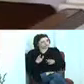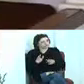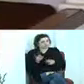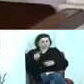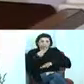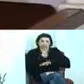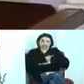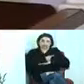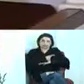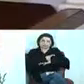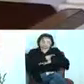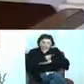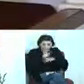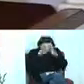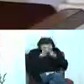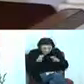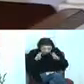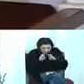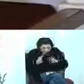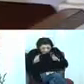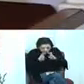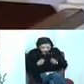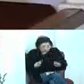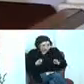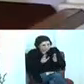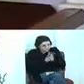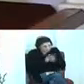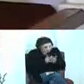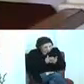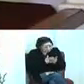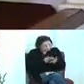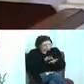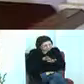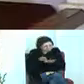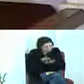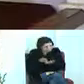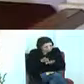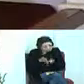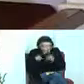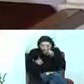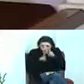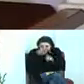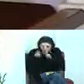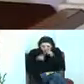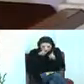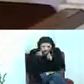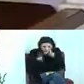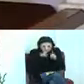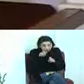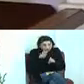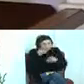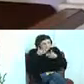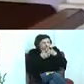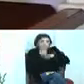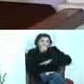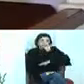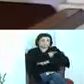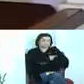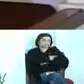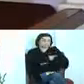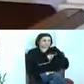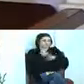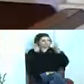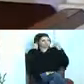day poring over the barber's books, asking him many questions. And at the end of the day, the